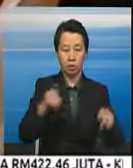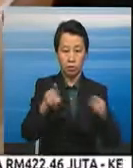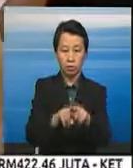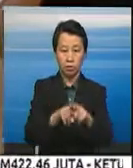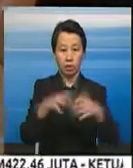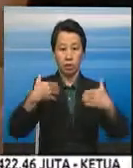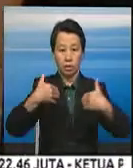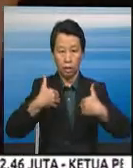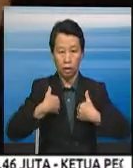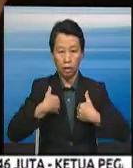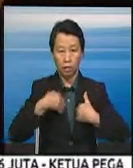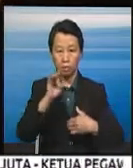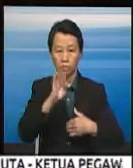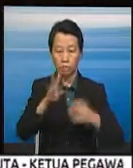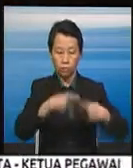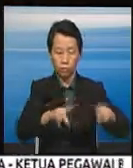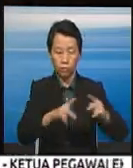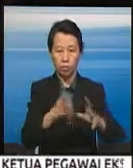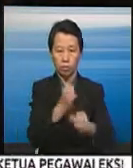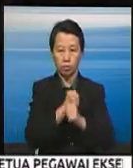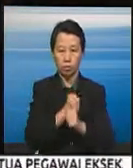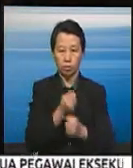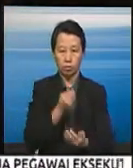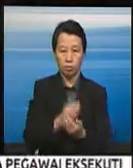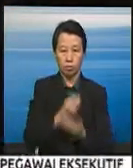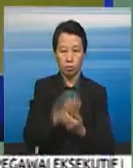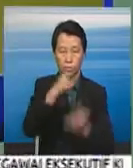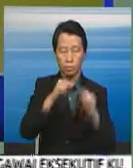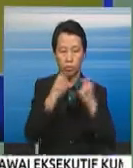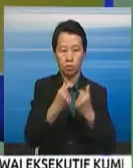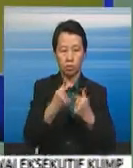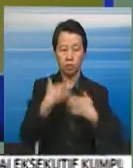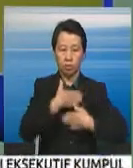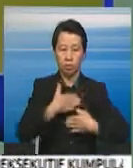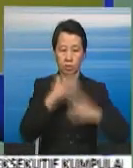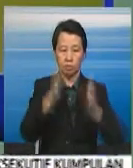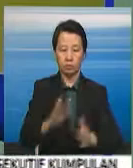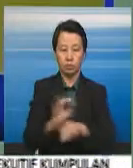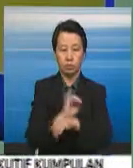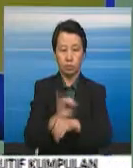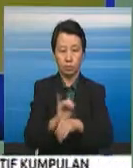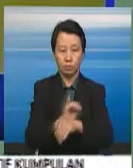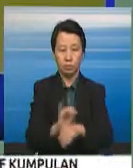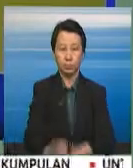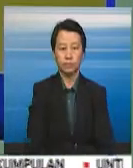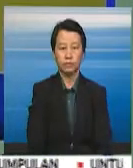mewujudkan sebuah peluang menjana pendapatan bagi golongan penghibur industri.